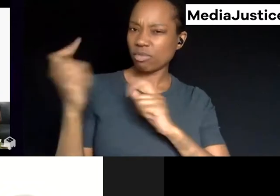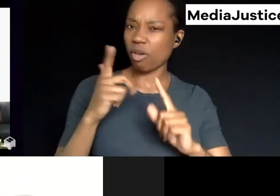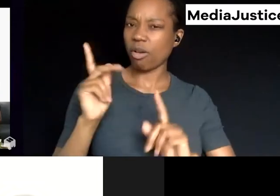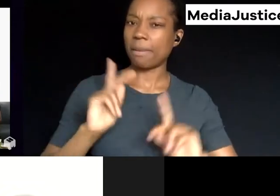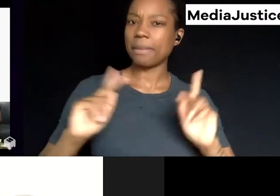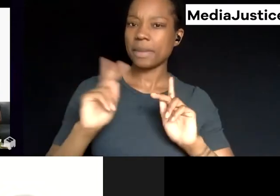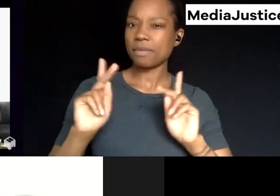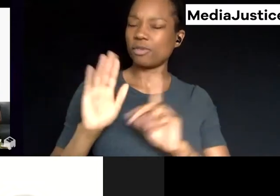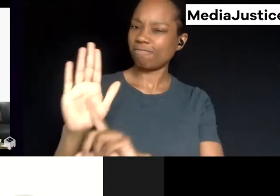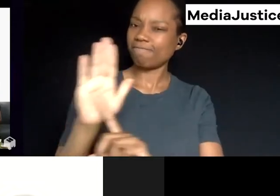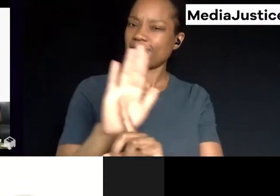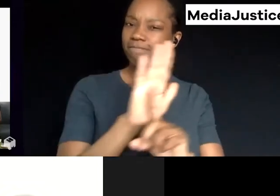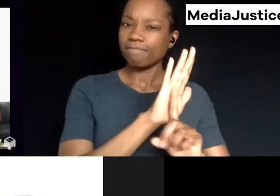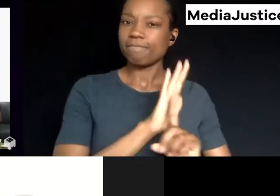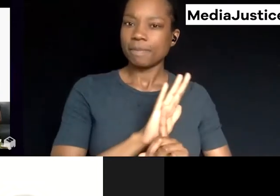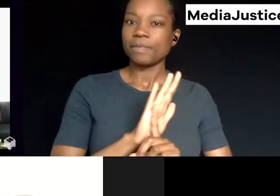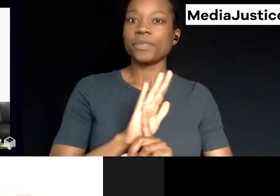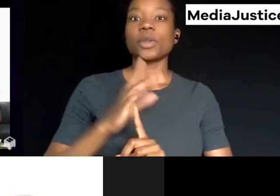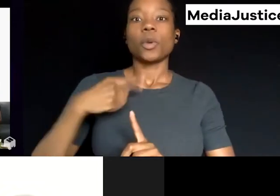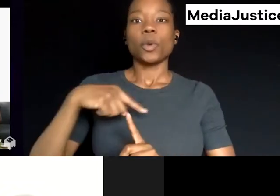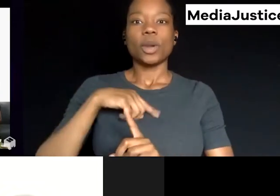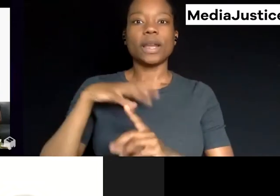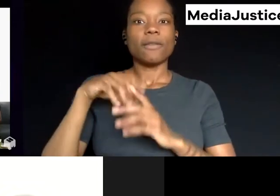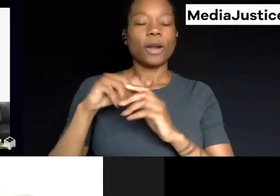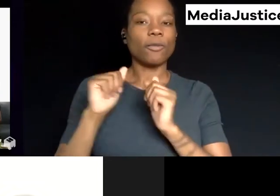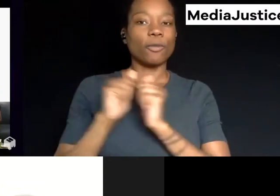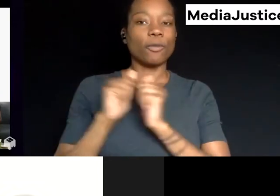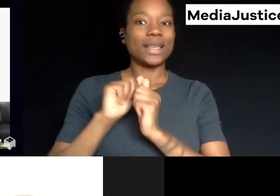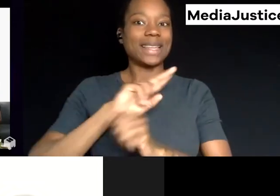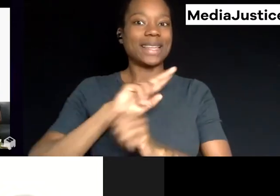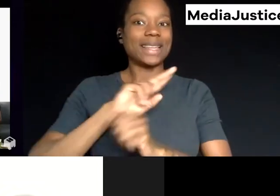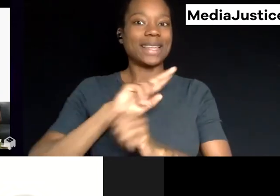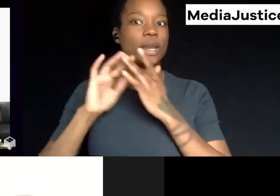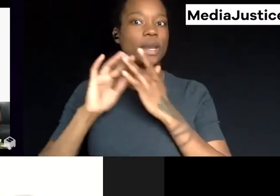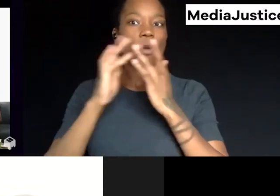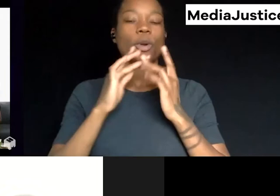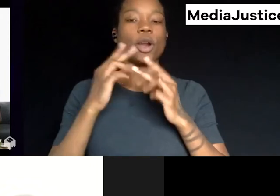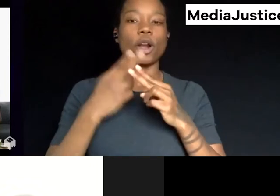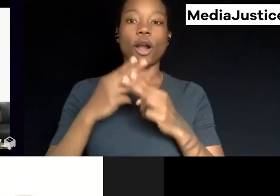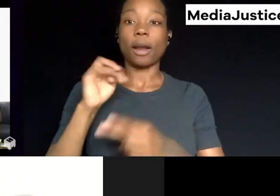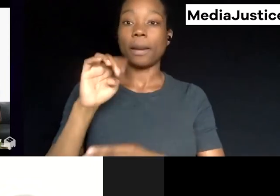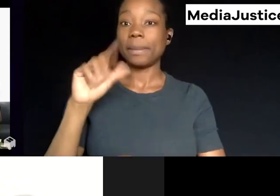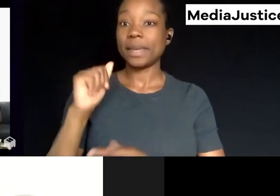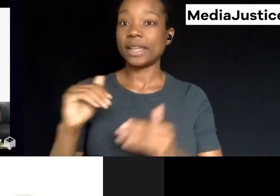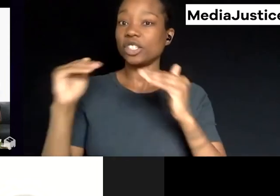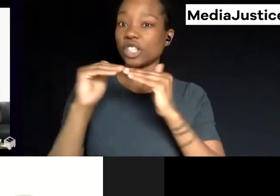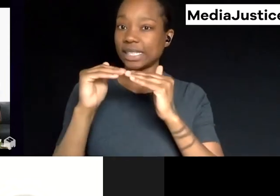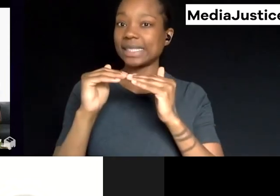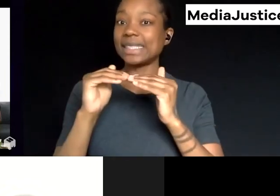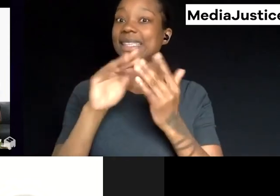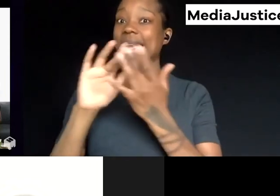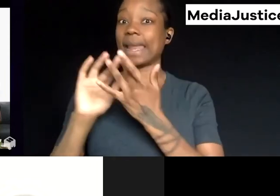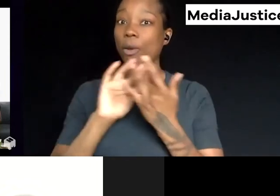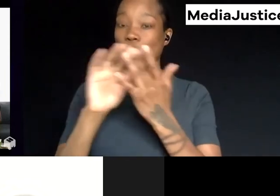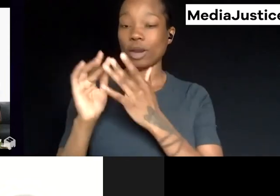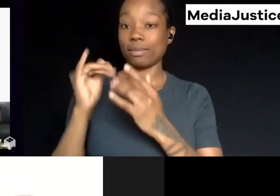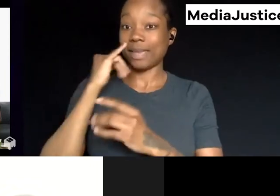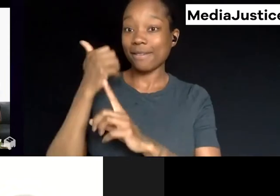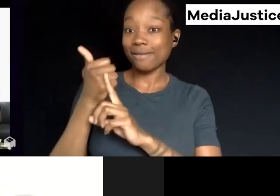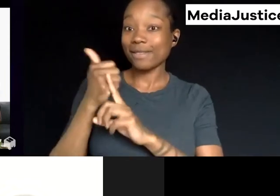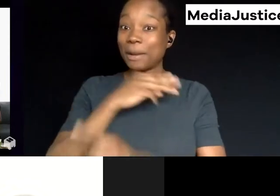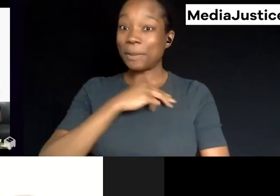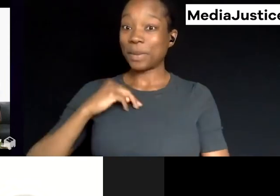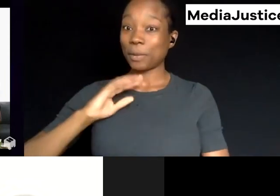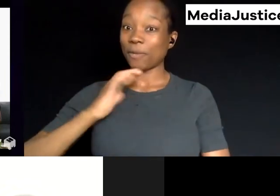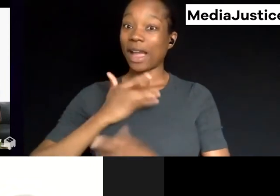national network called the Media Justice Network. And if you're a member of our network, welcome. So wonderful to have you all here.